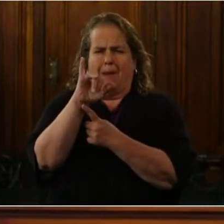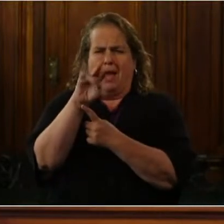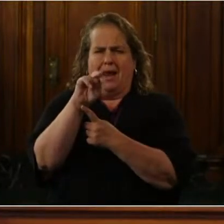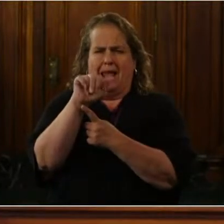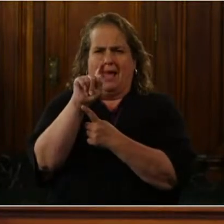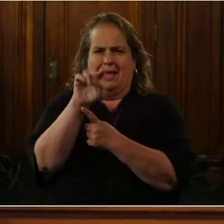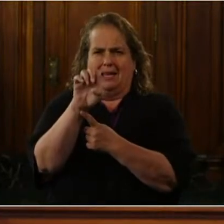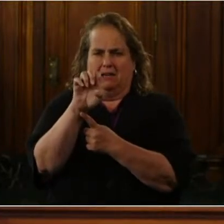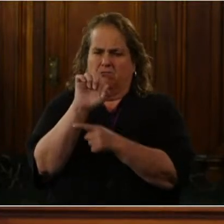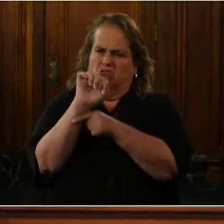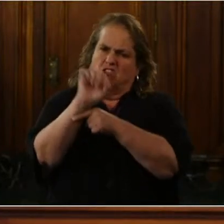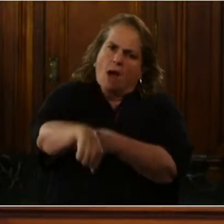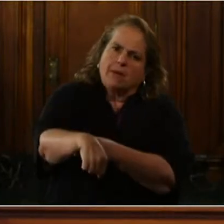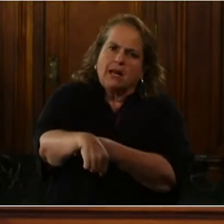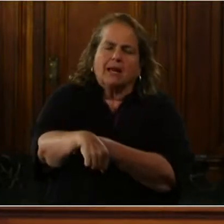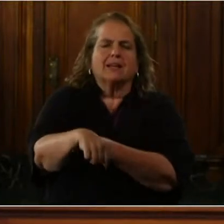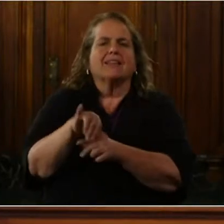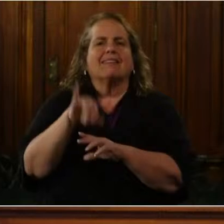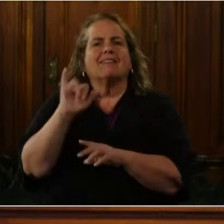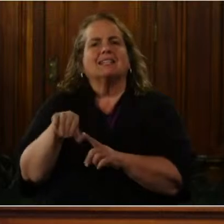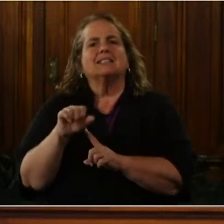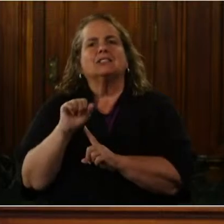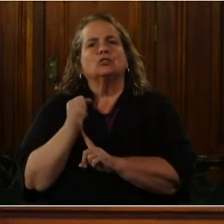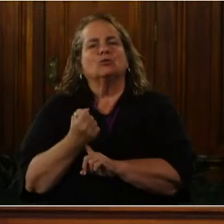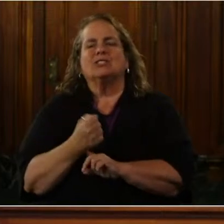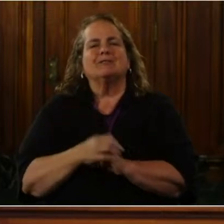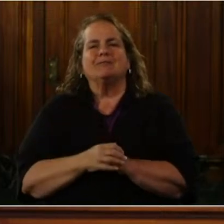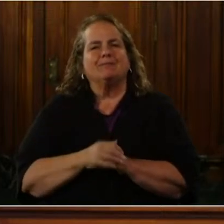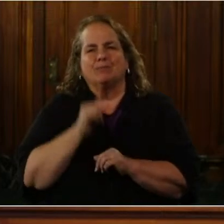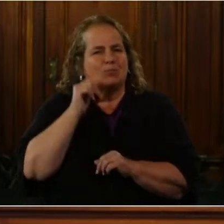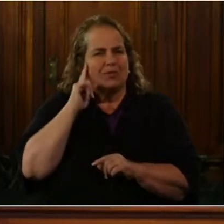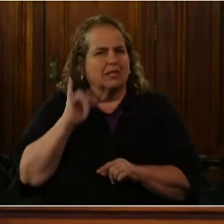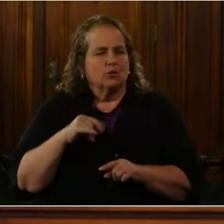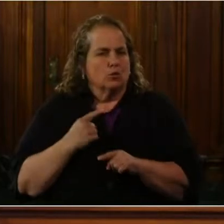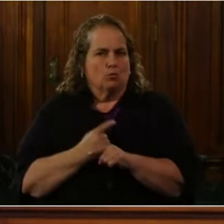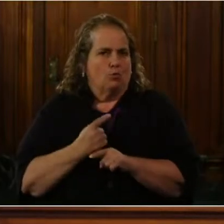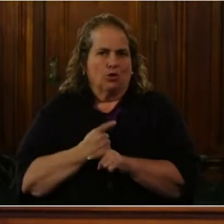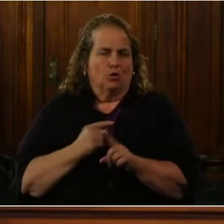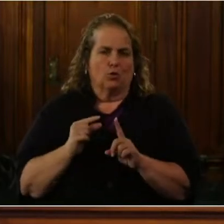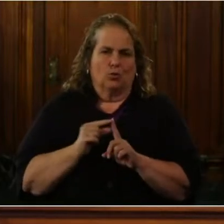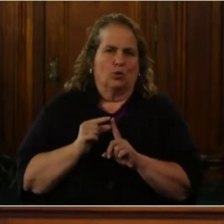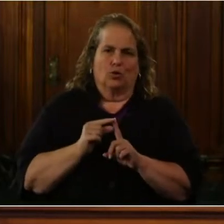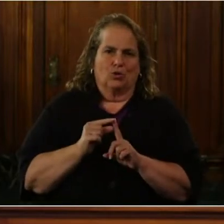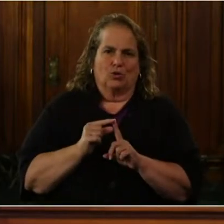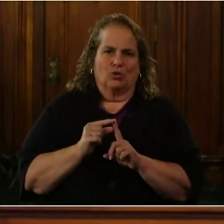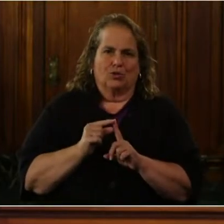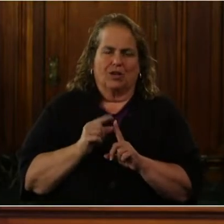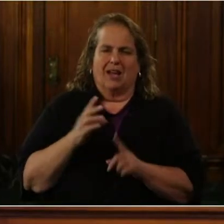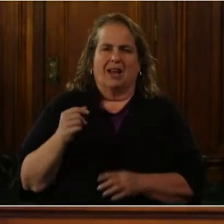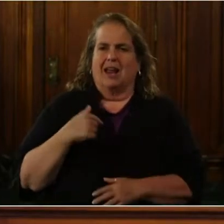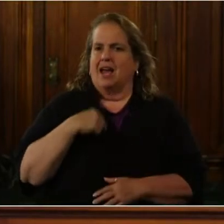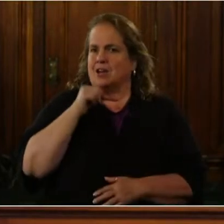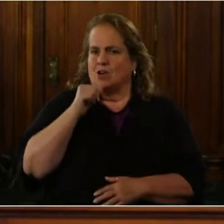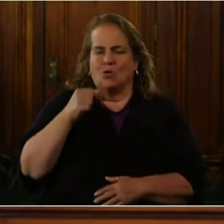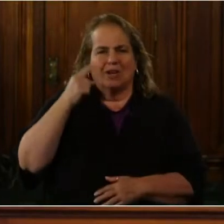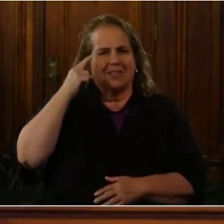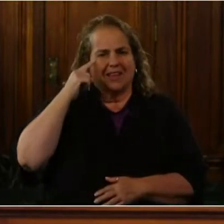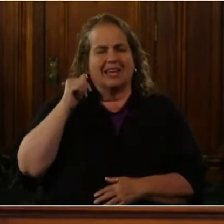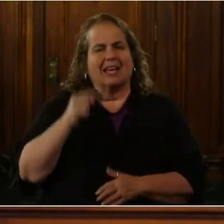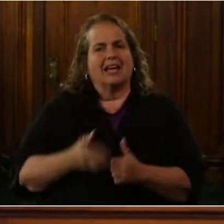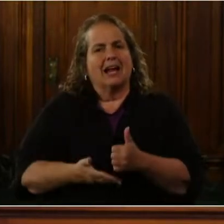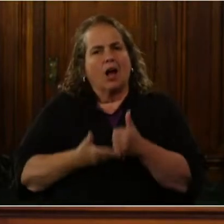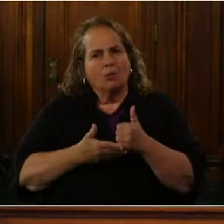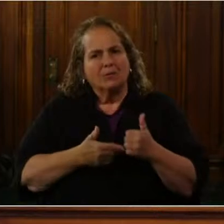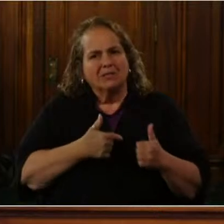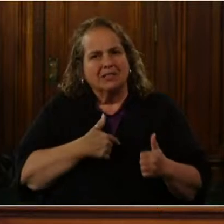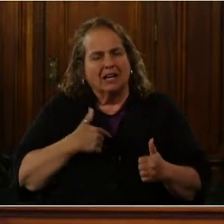situation, I don't think those are appropriate words, and I don't think that they help us